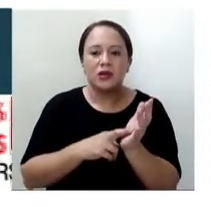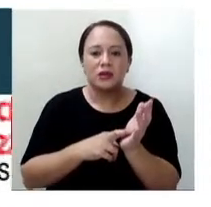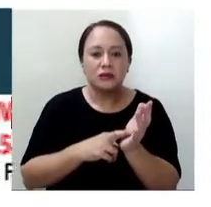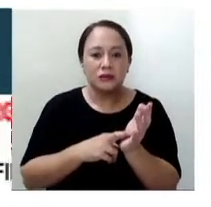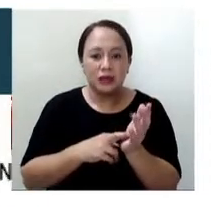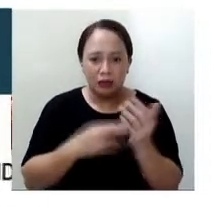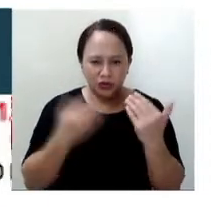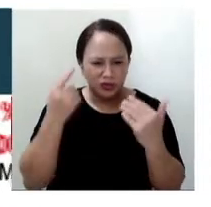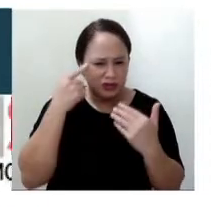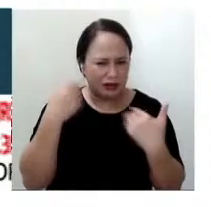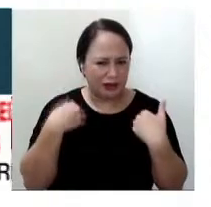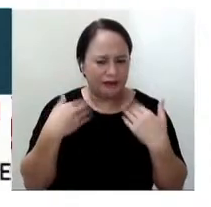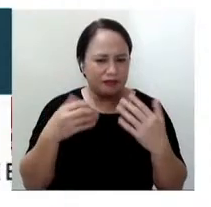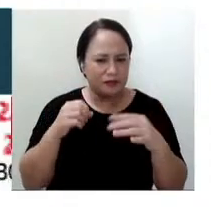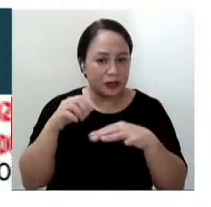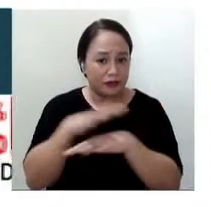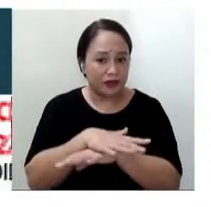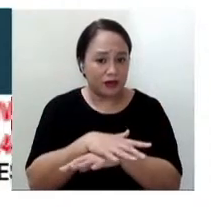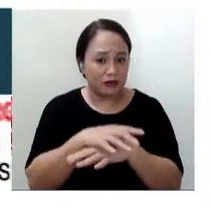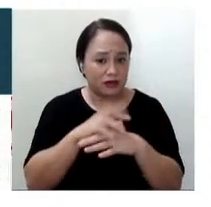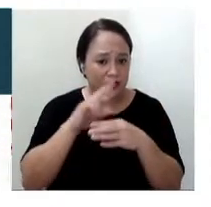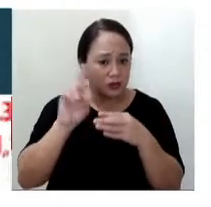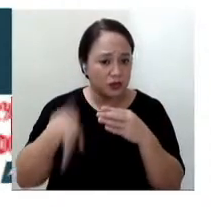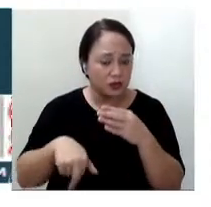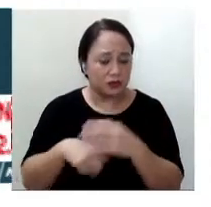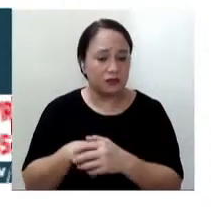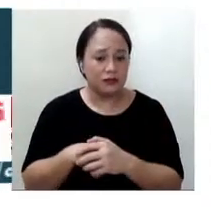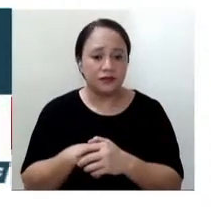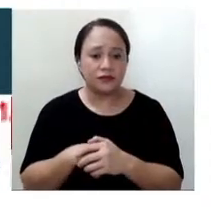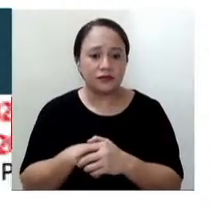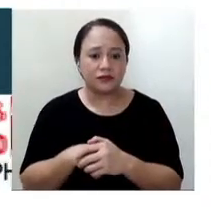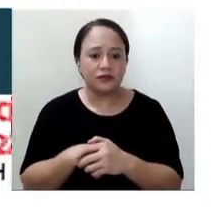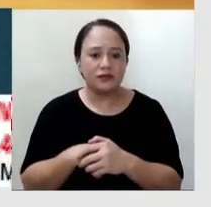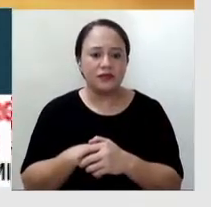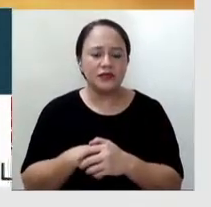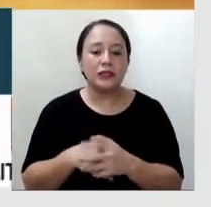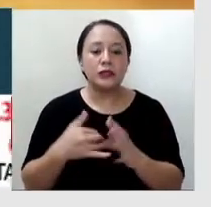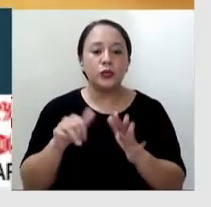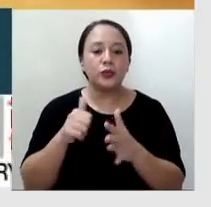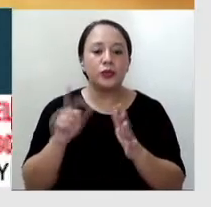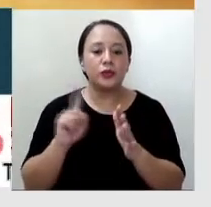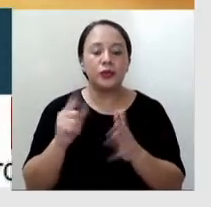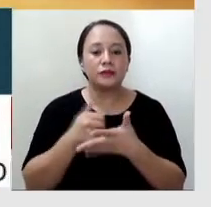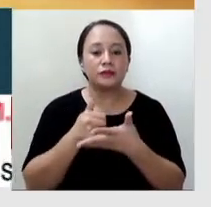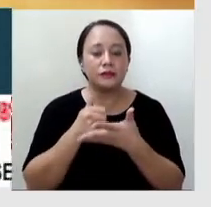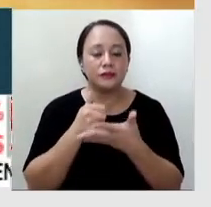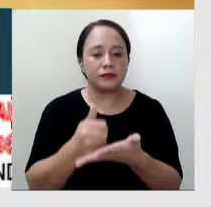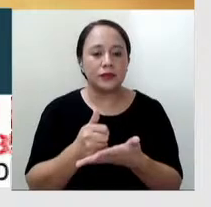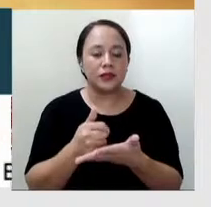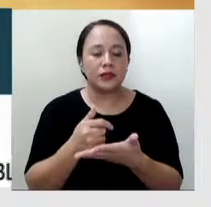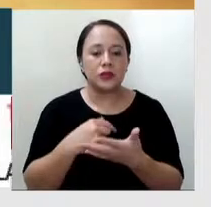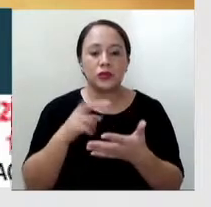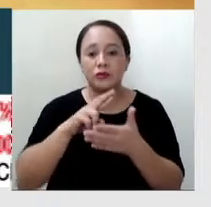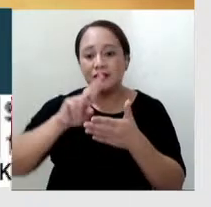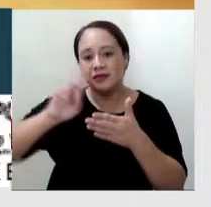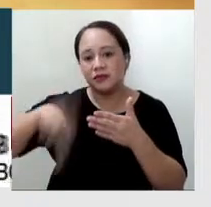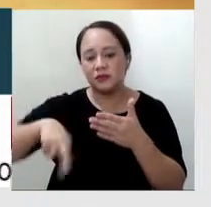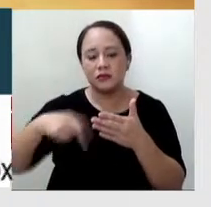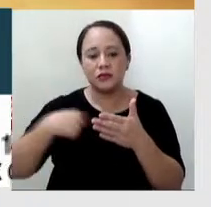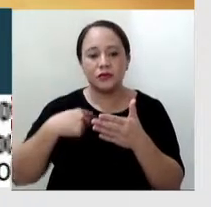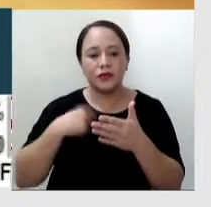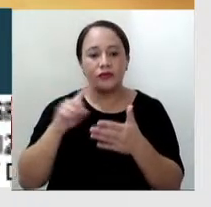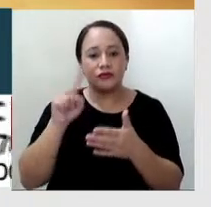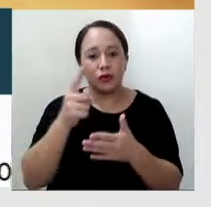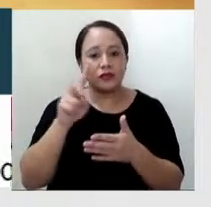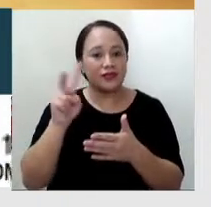any effect? What do you think? Well, what we're hoping is that the findings of the first and